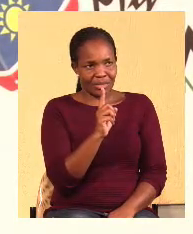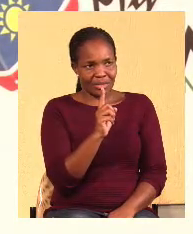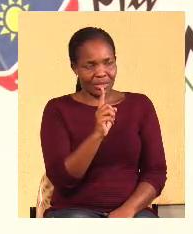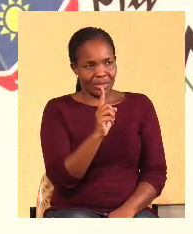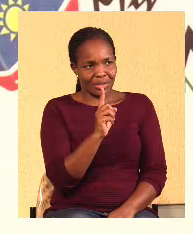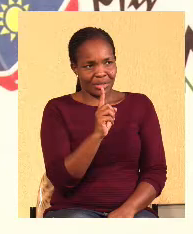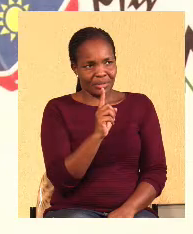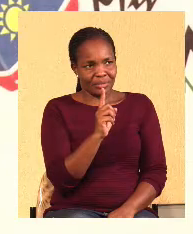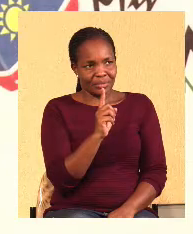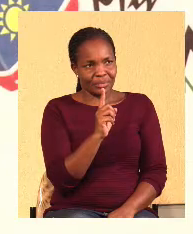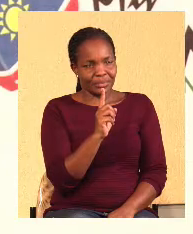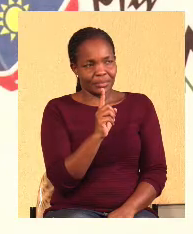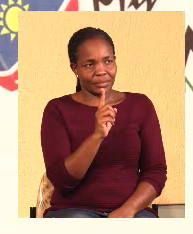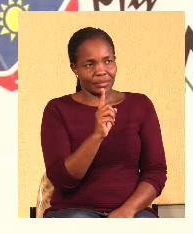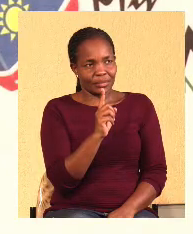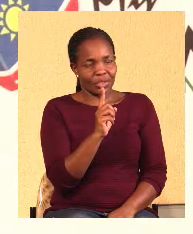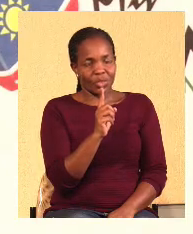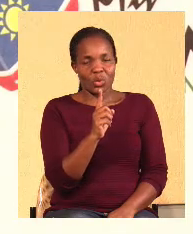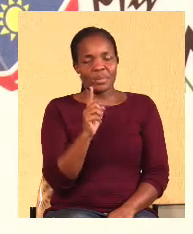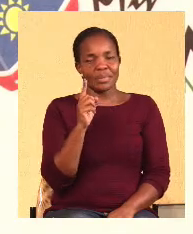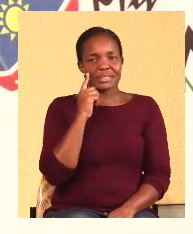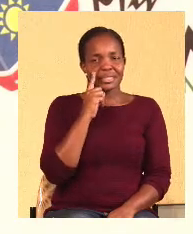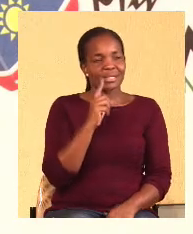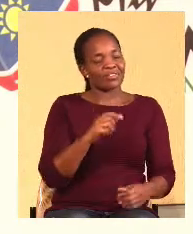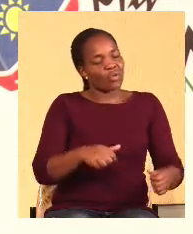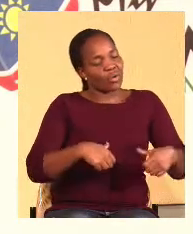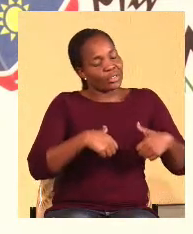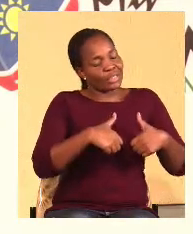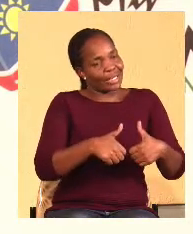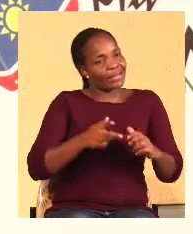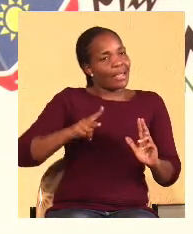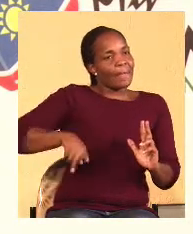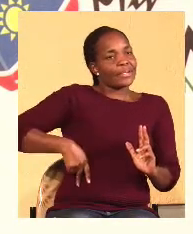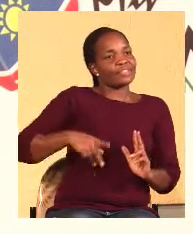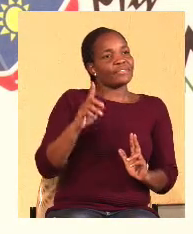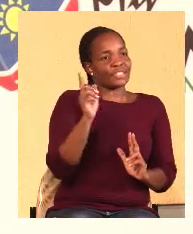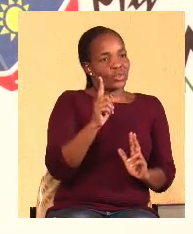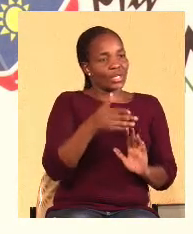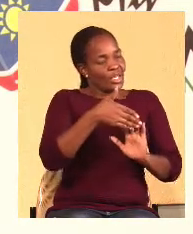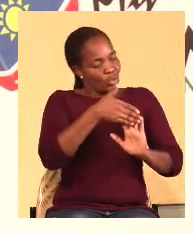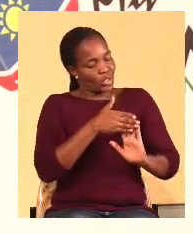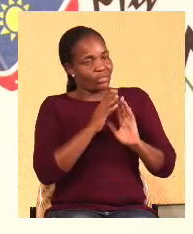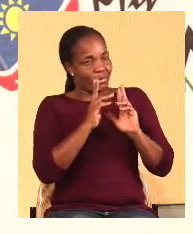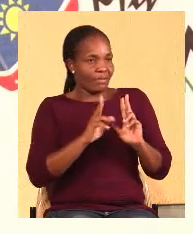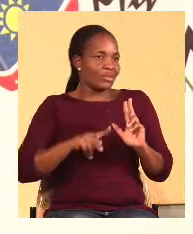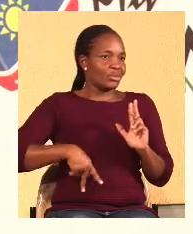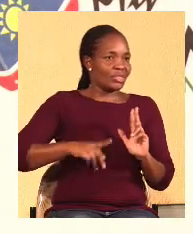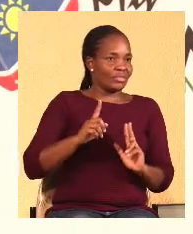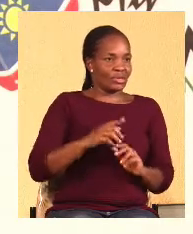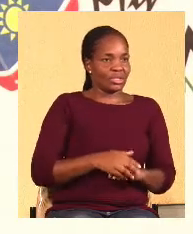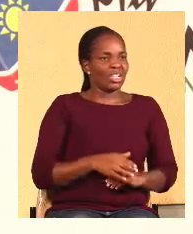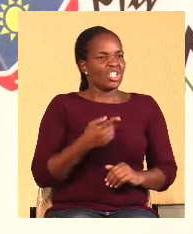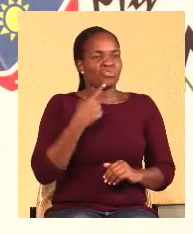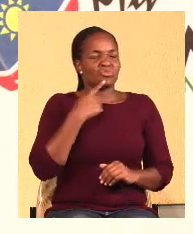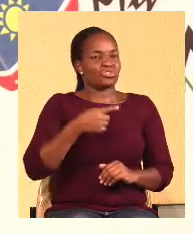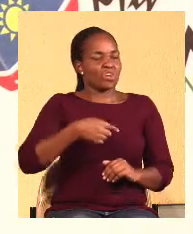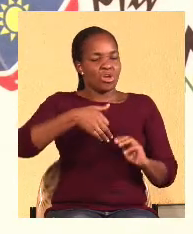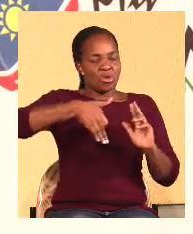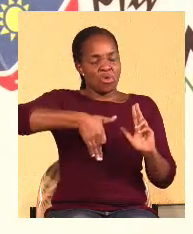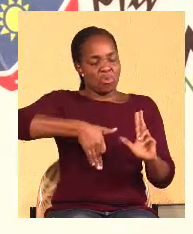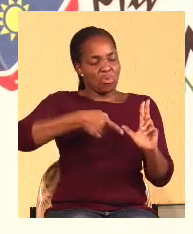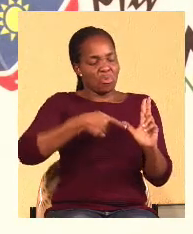at from the health point of view and from the, saving lives point of view, to sort of say that Namibians, we are faced with